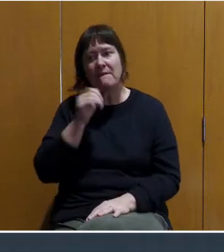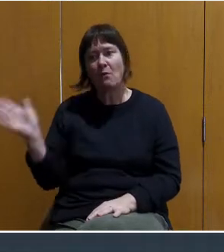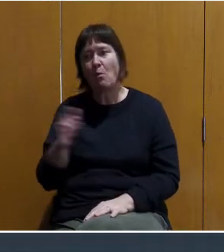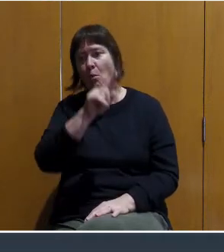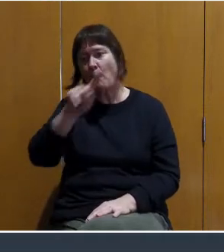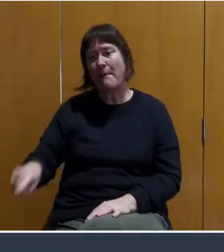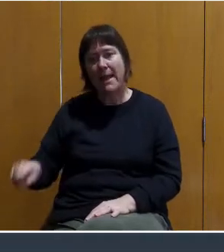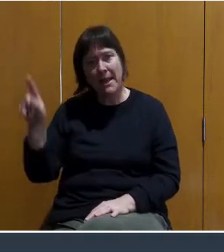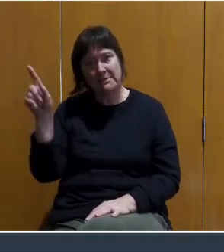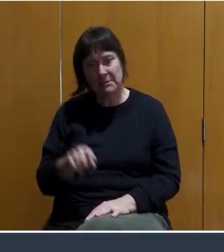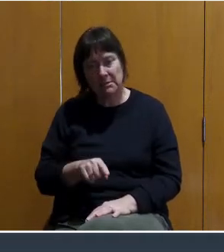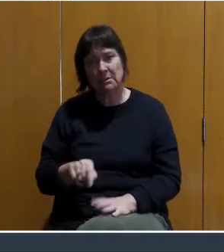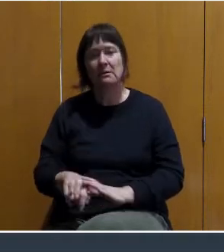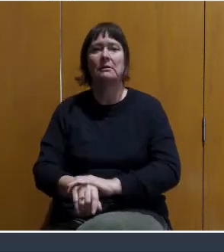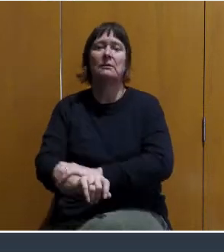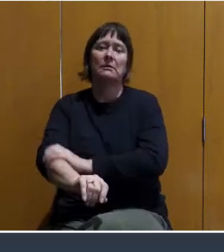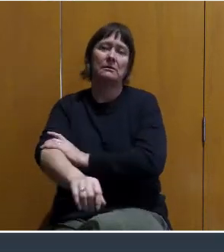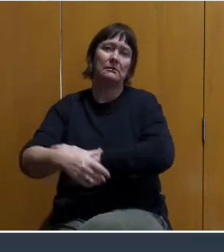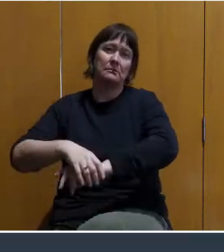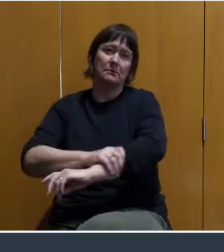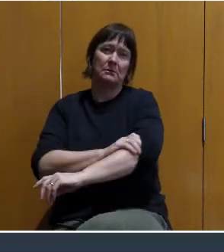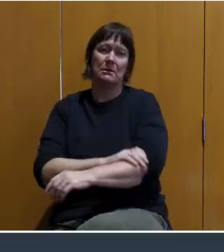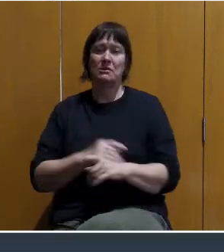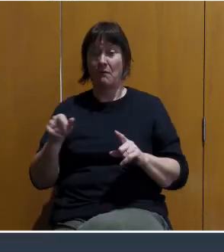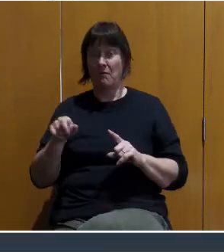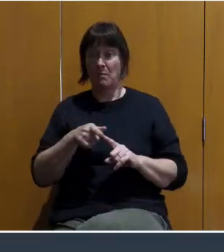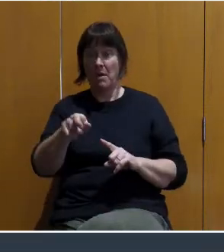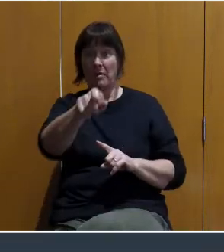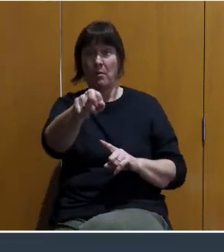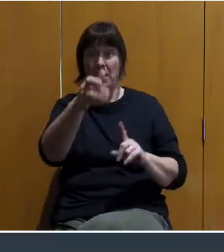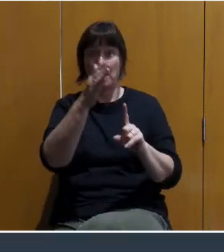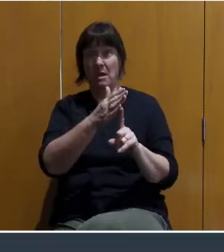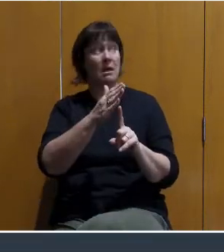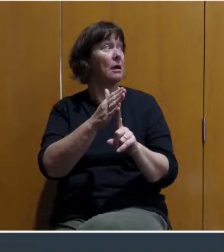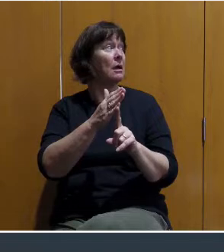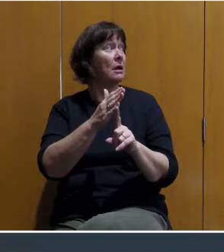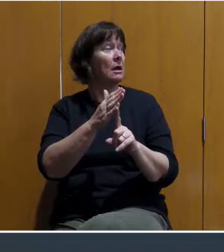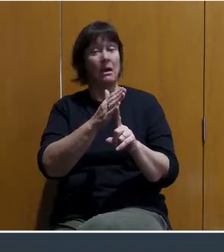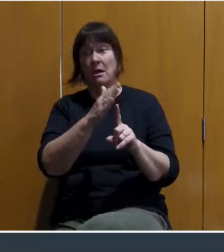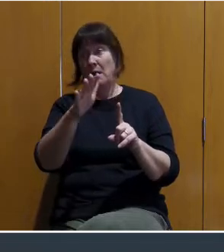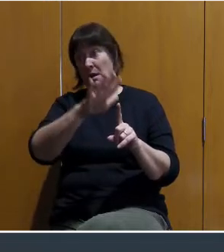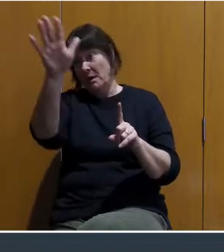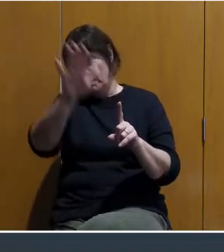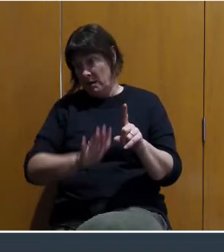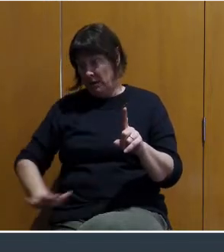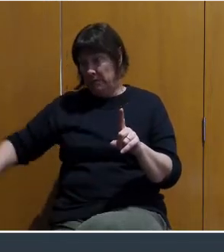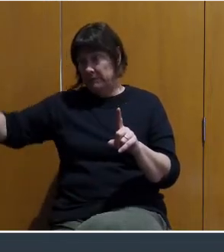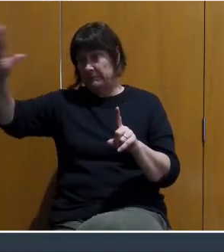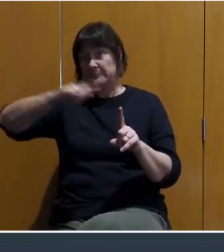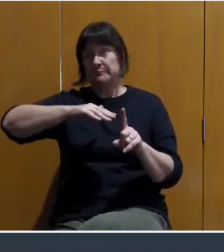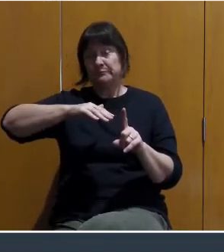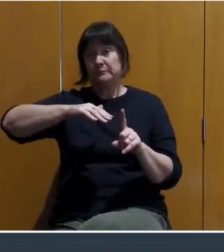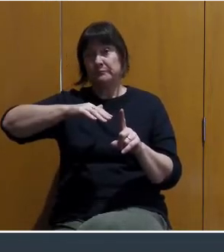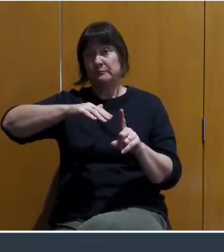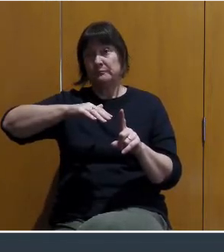station, from that part of the pathway, over the tide gates, under the expressway,